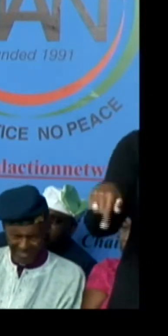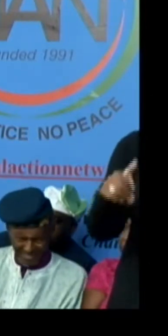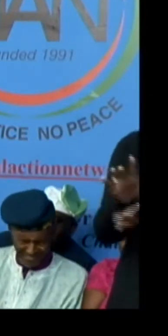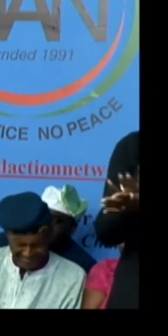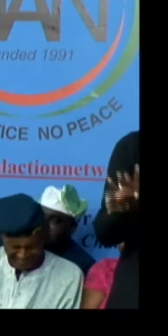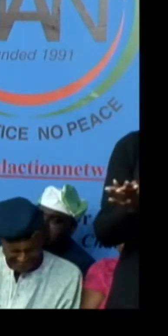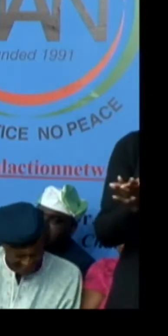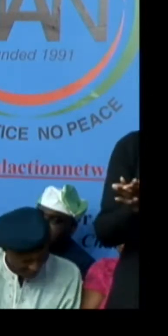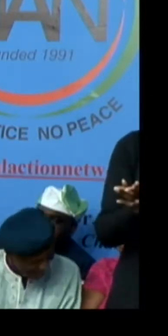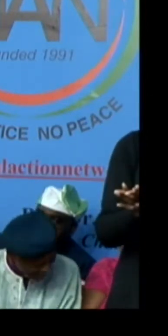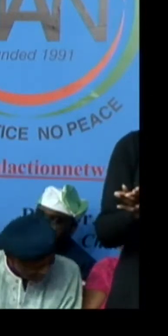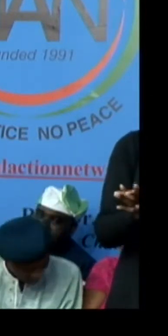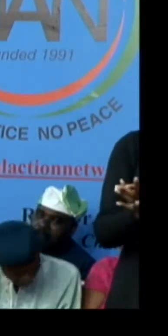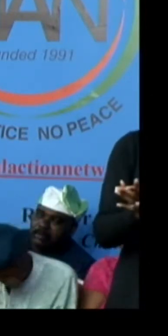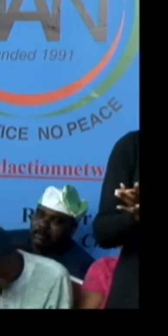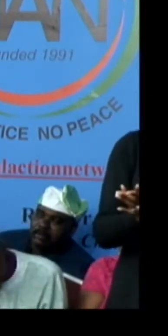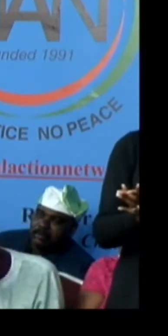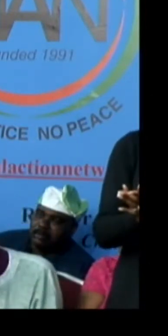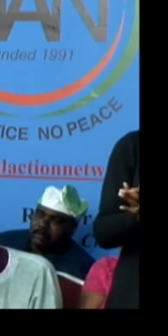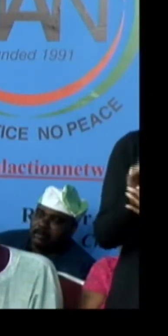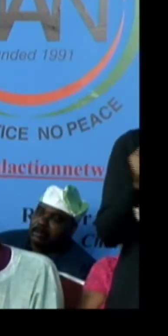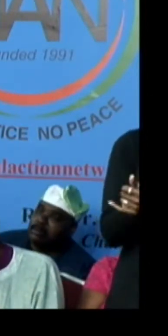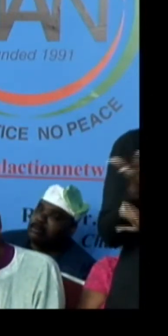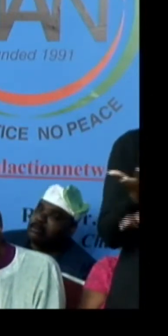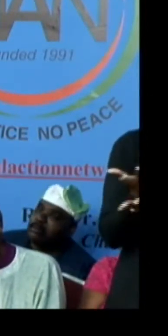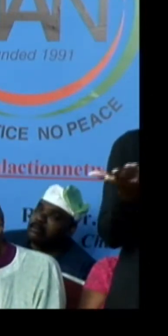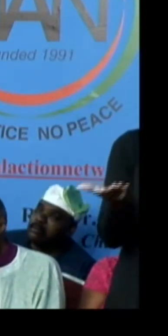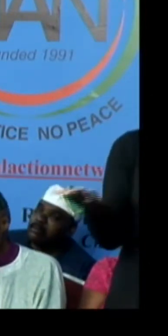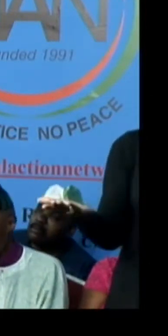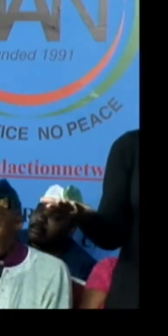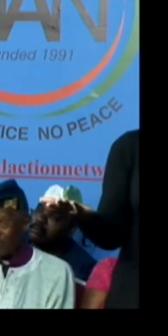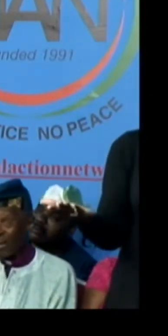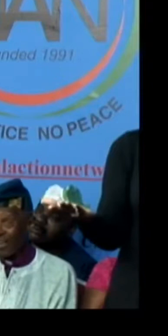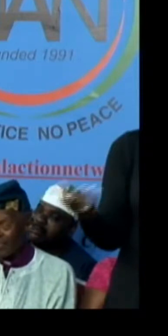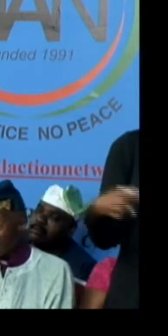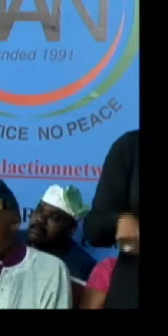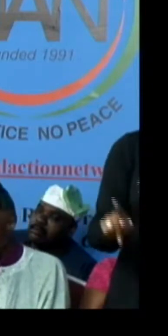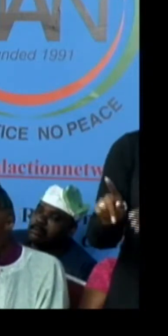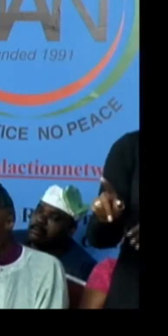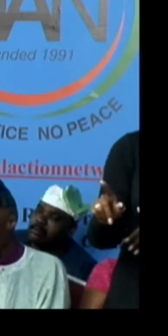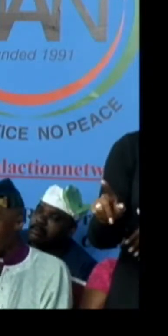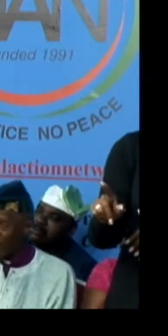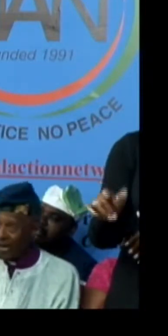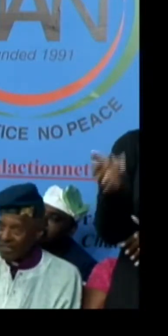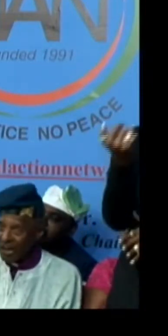Everything they did in Jim Crow times was legal.